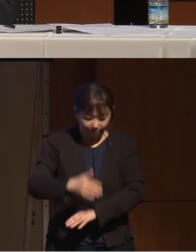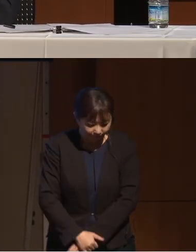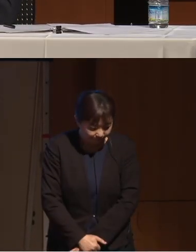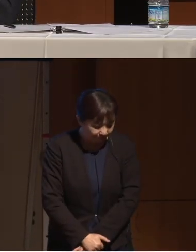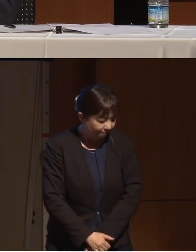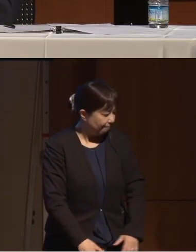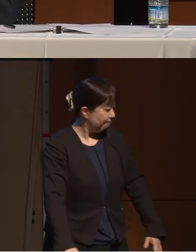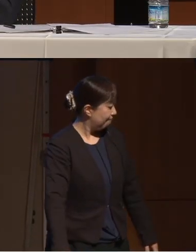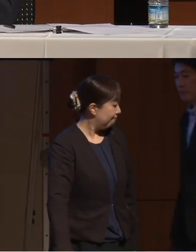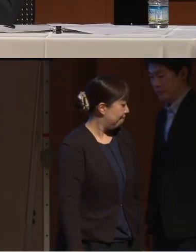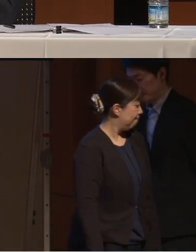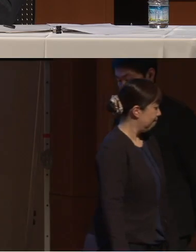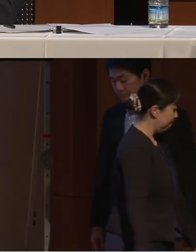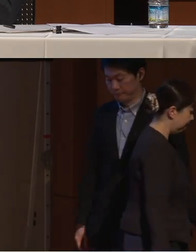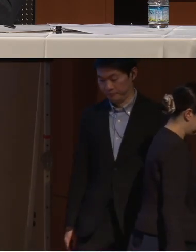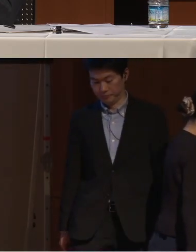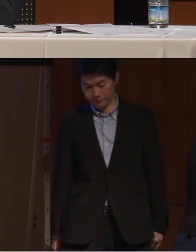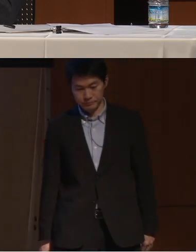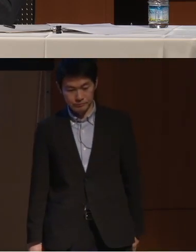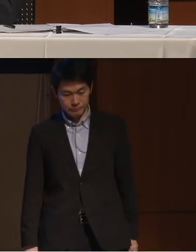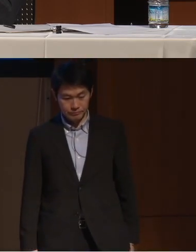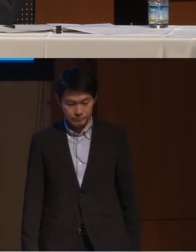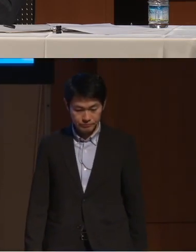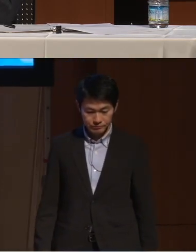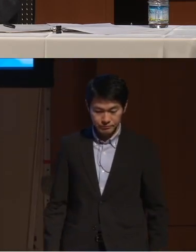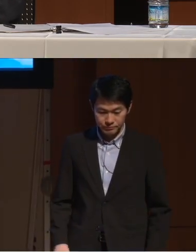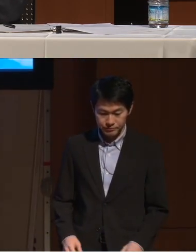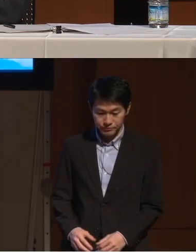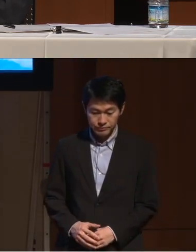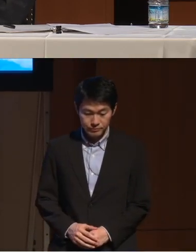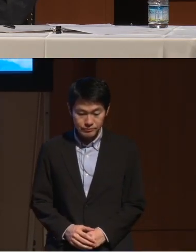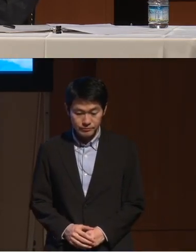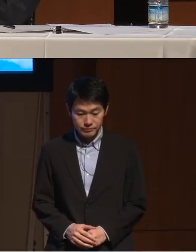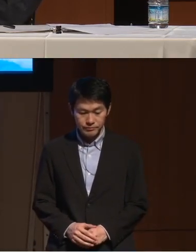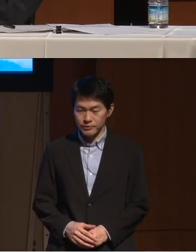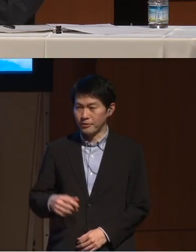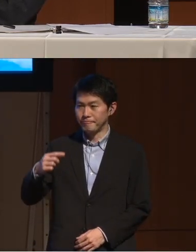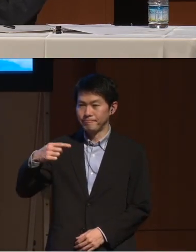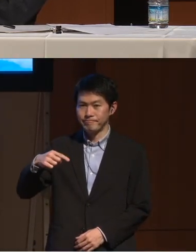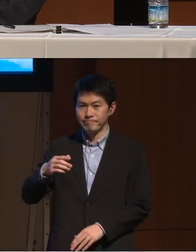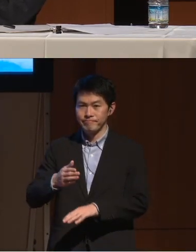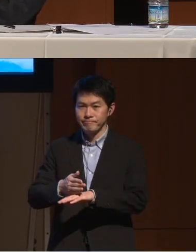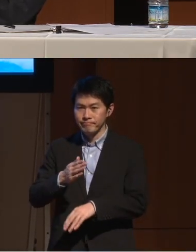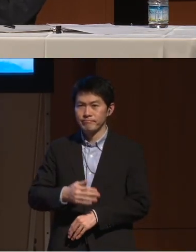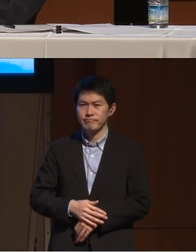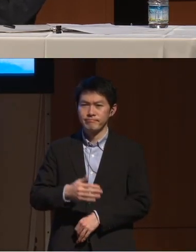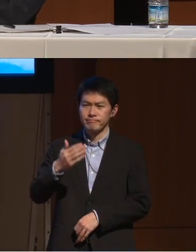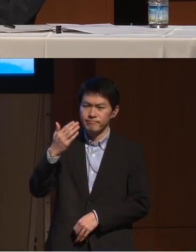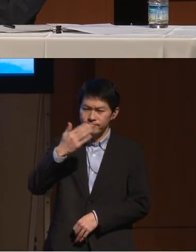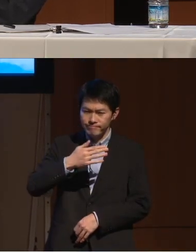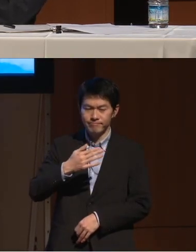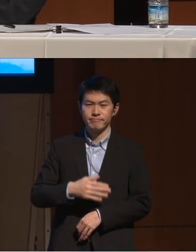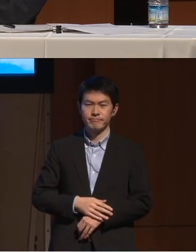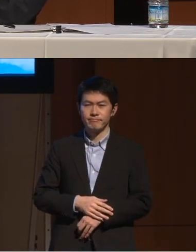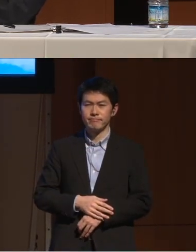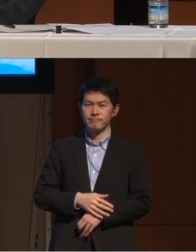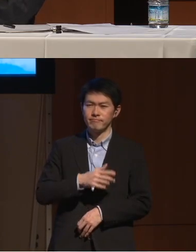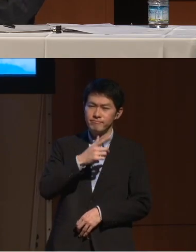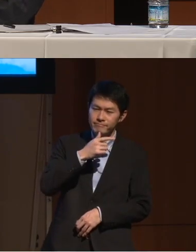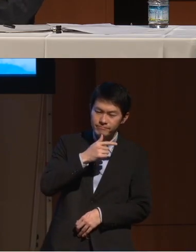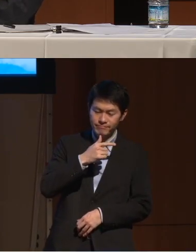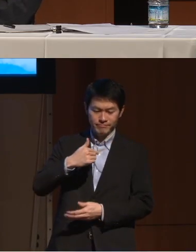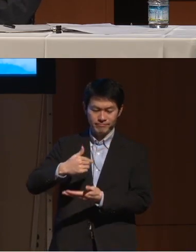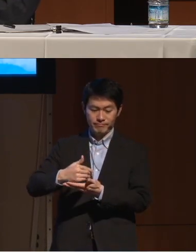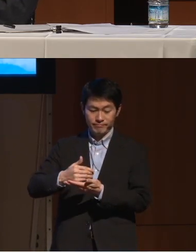Thank you very much for your impressive talk. Next is Dr. Tetsuo Matano.